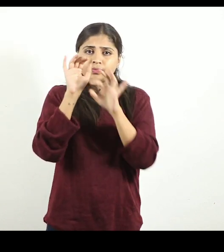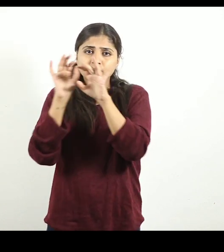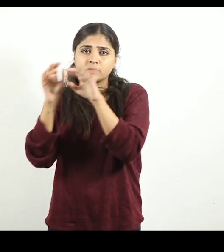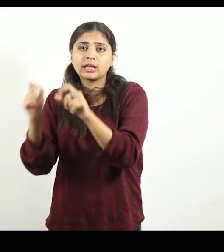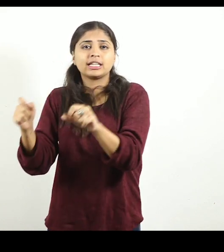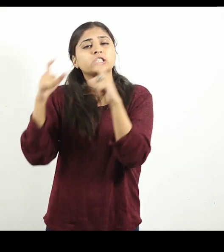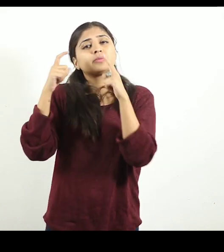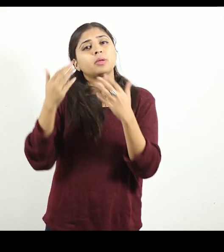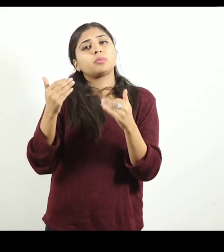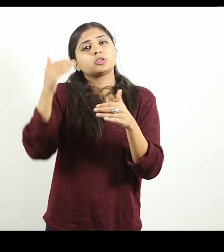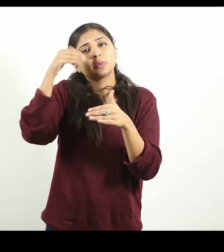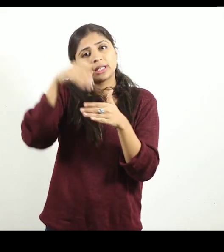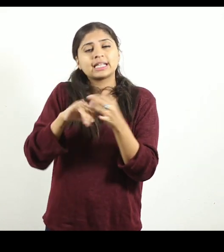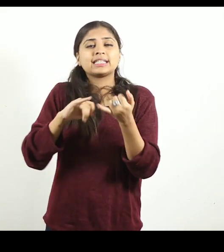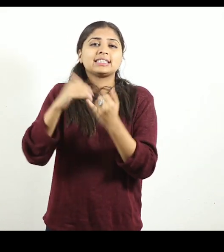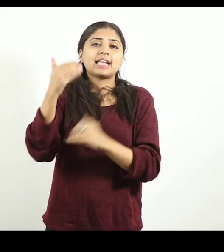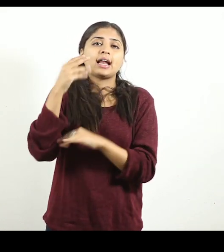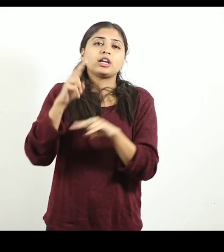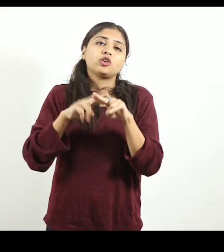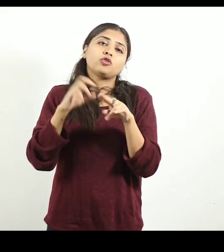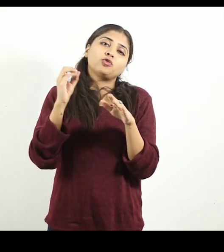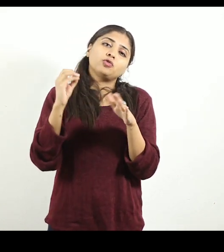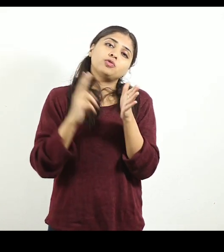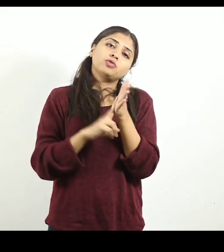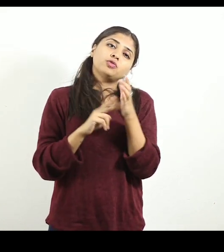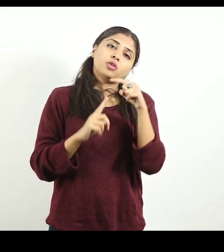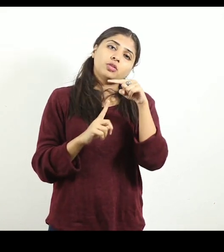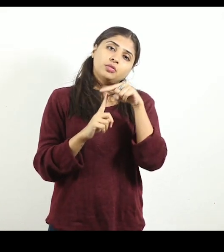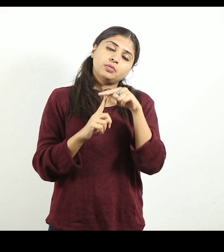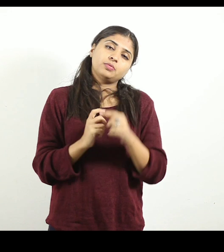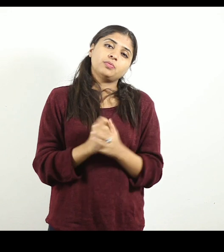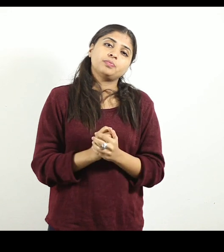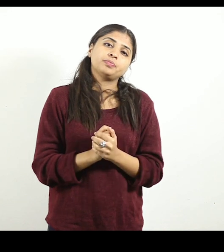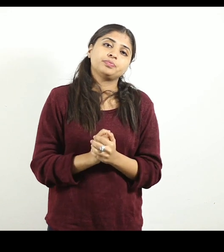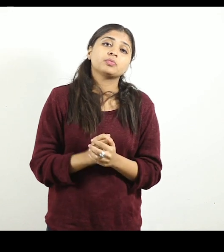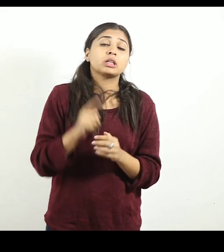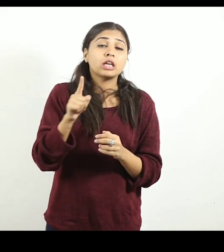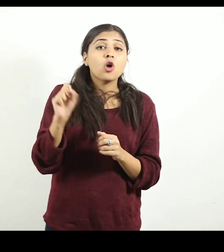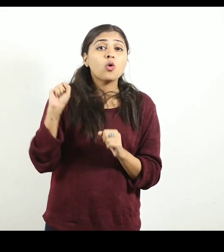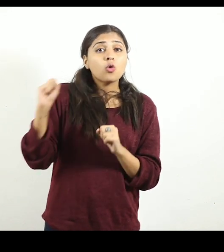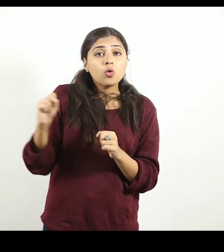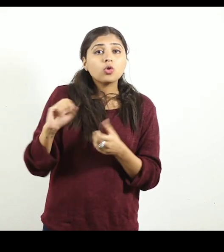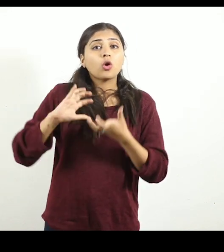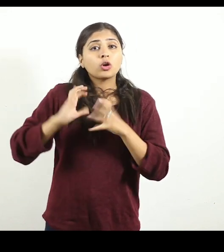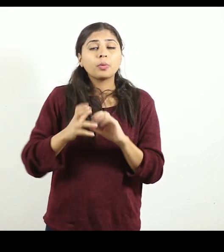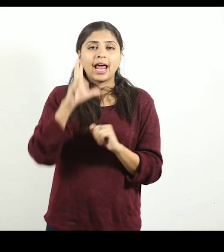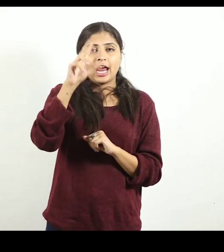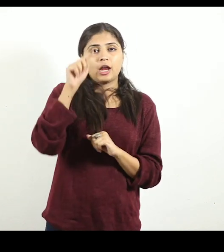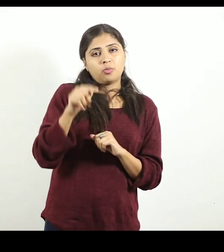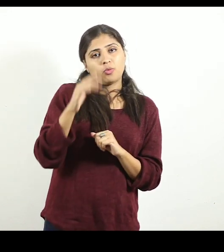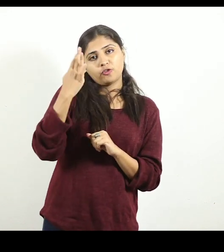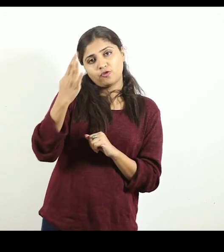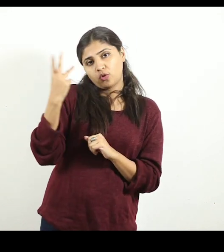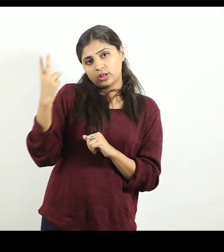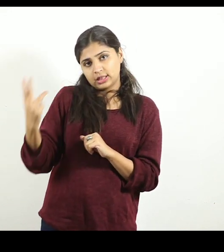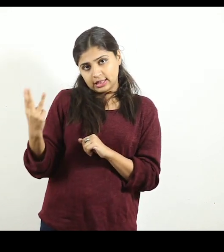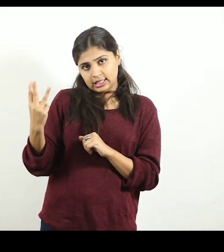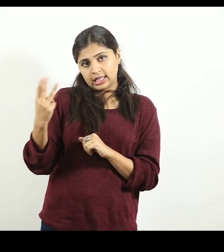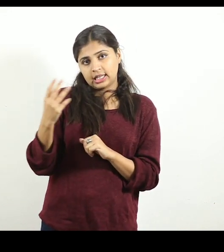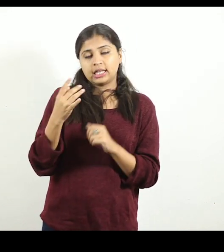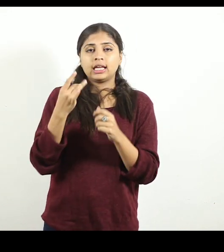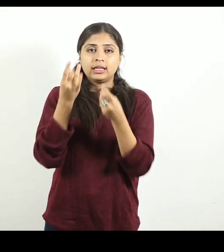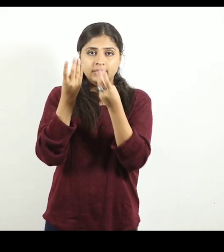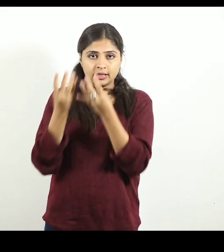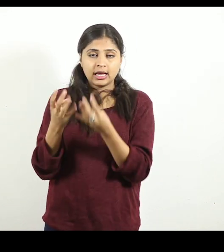cell that is formatted with the standard font. The default column width is 8.43 characters and the default